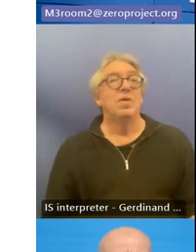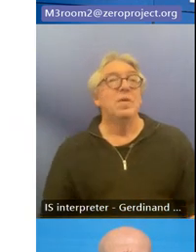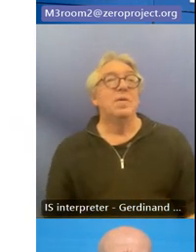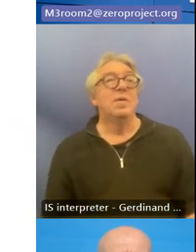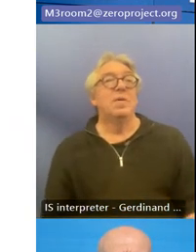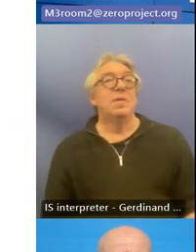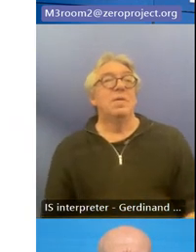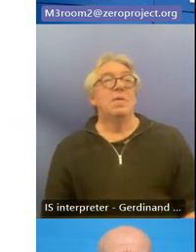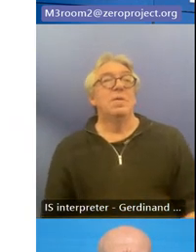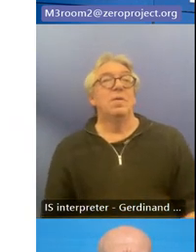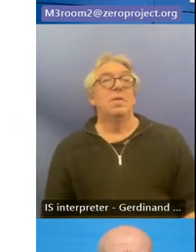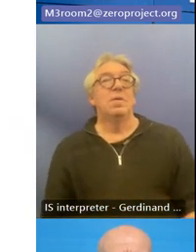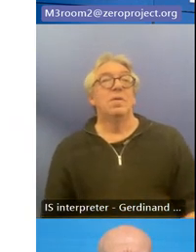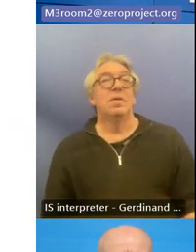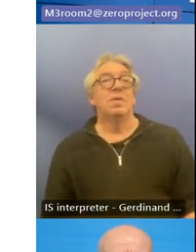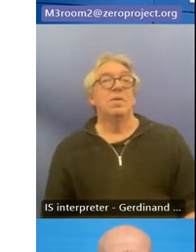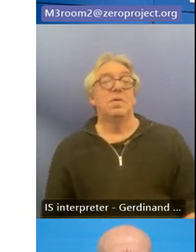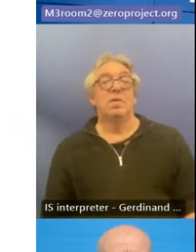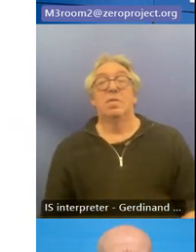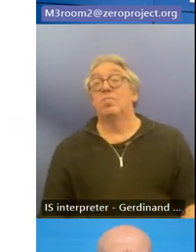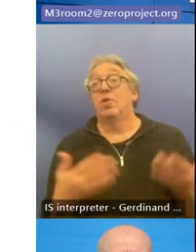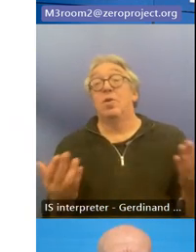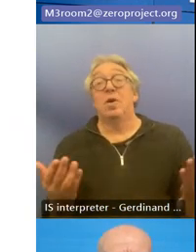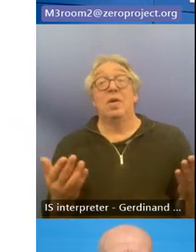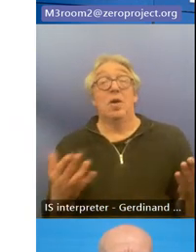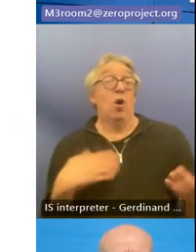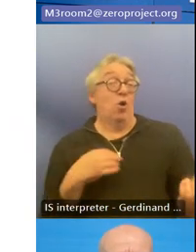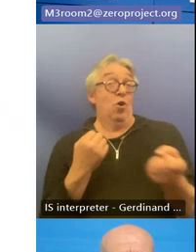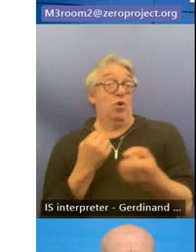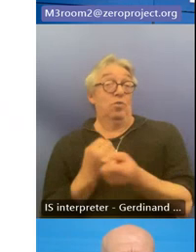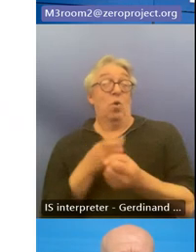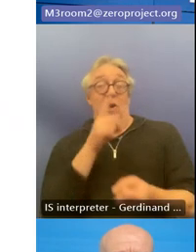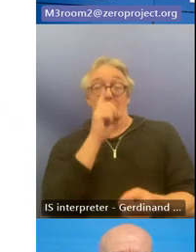because every child is an individual and your support should be very much